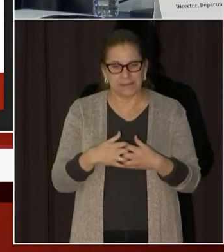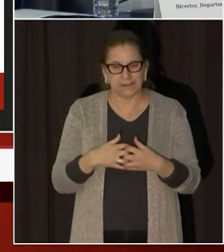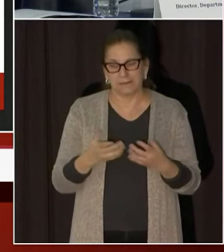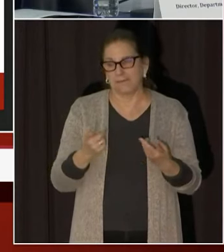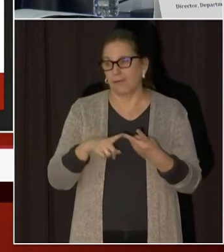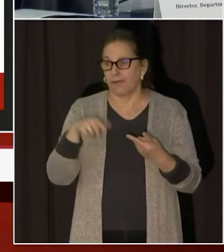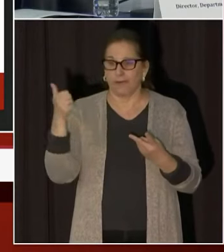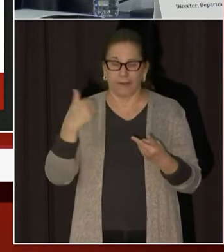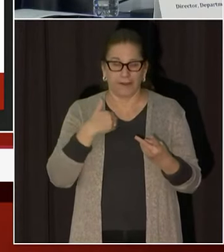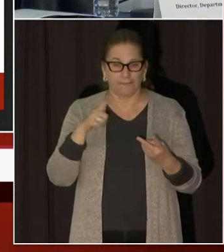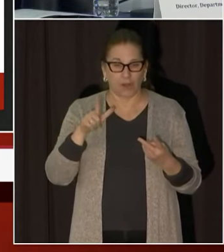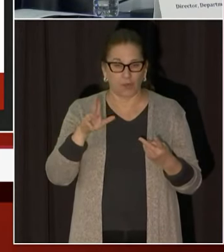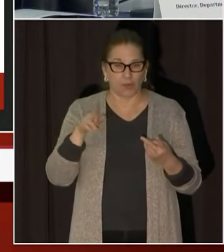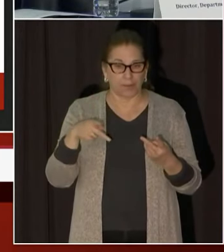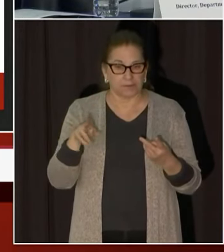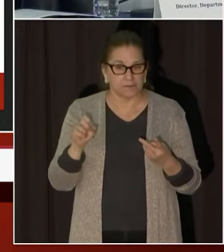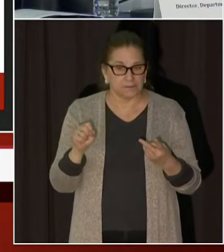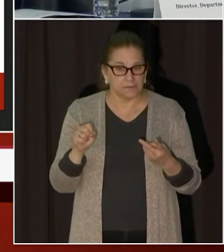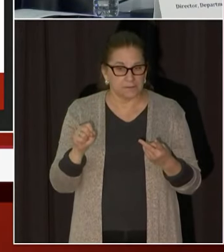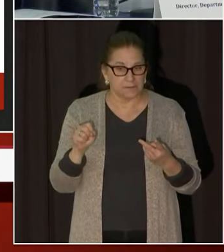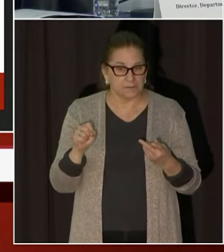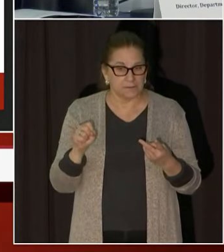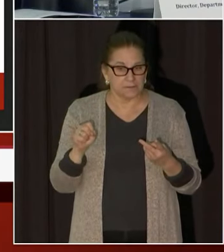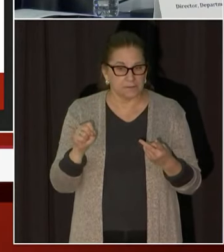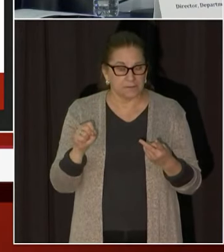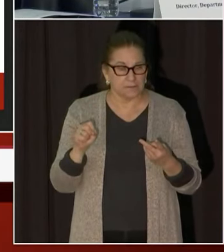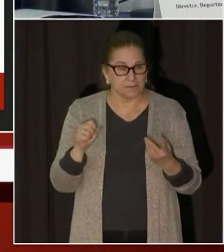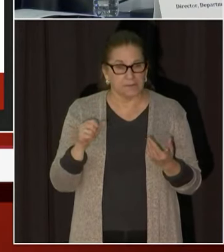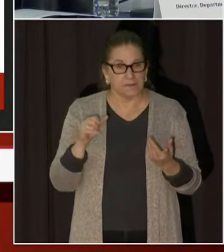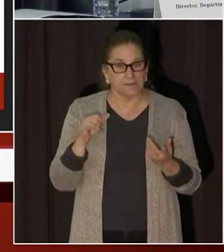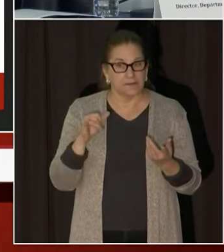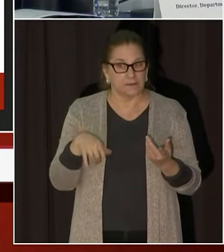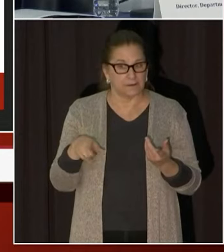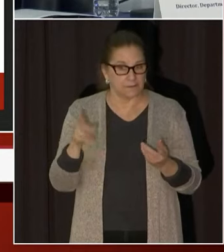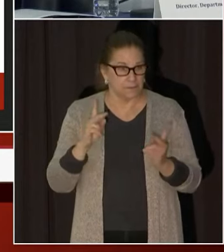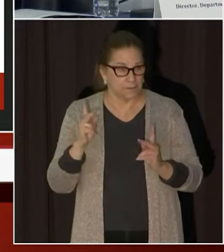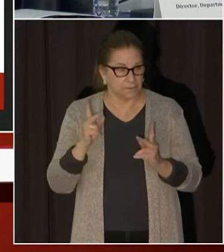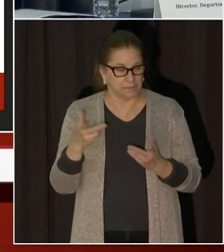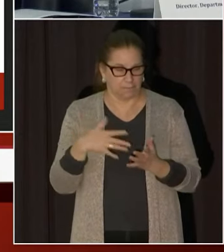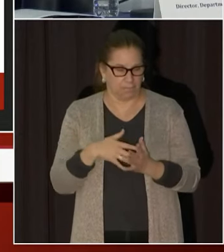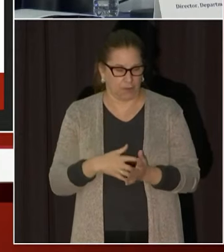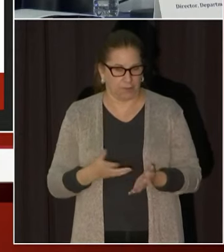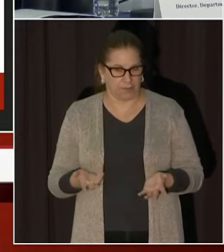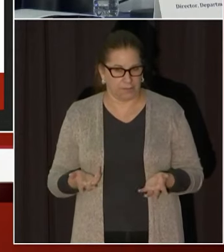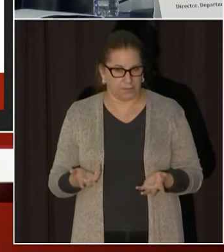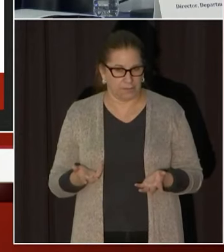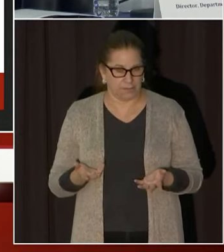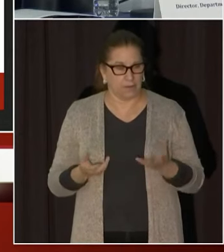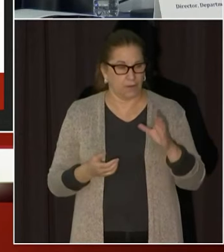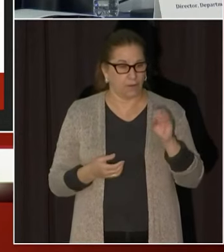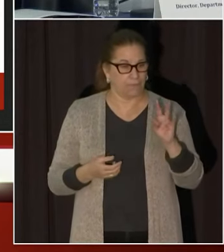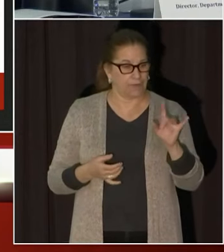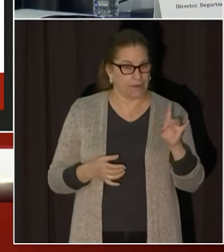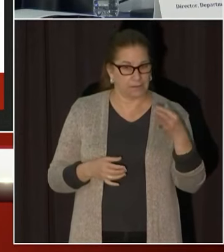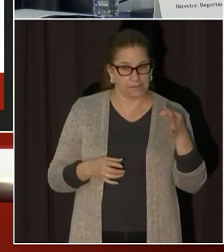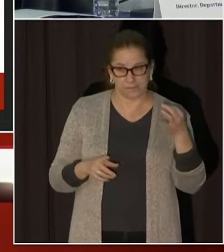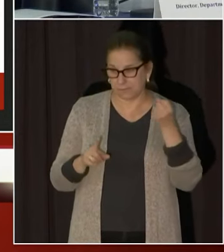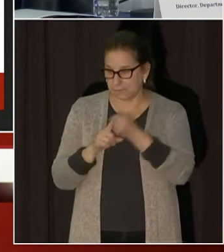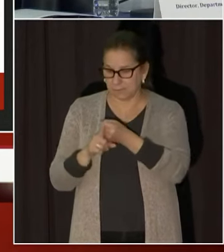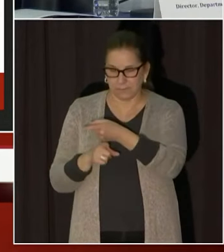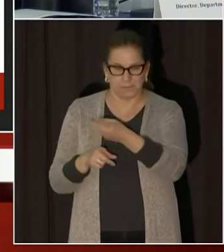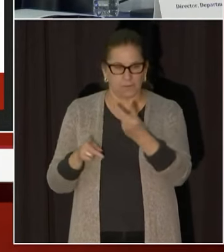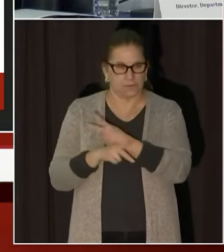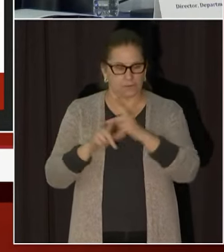their lives by having those types of chronic health conditions as well. So anything that changes your